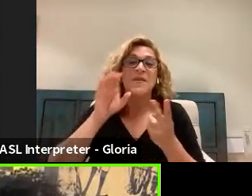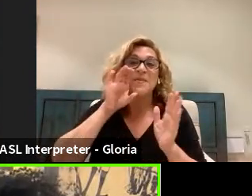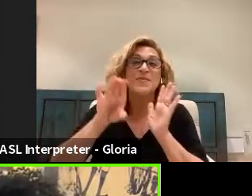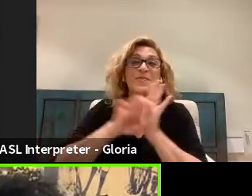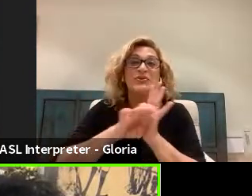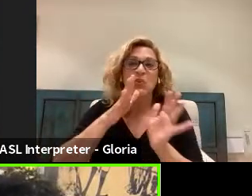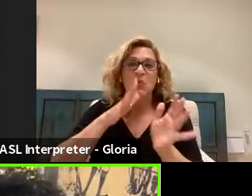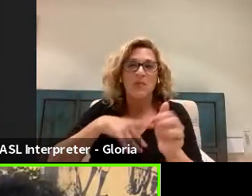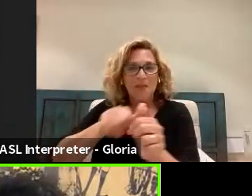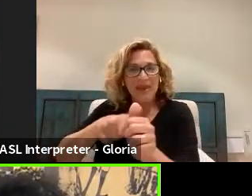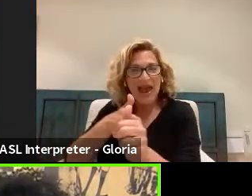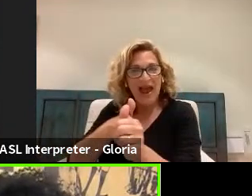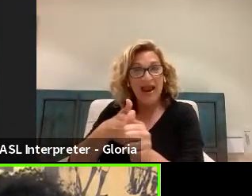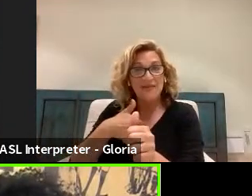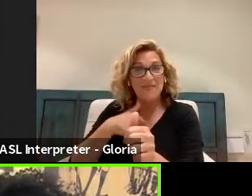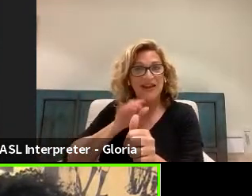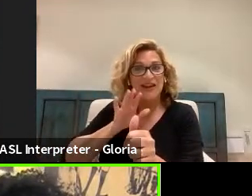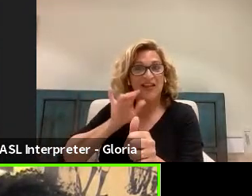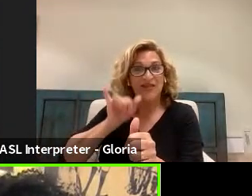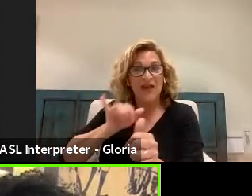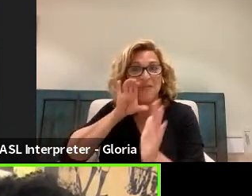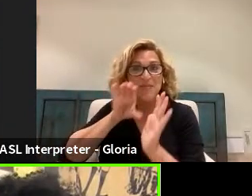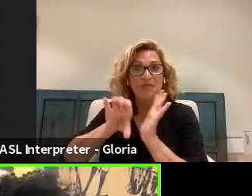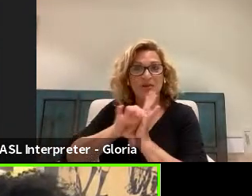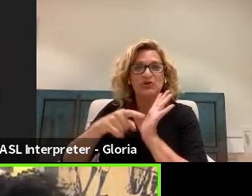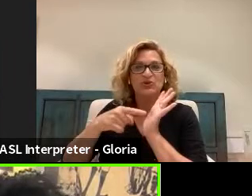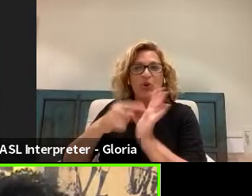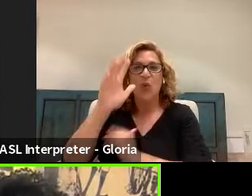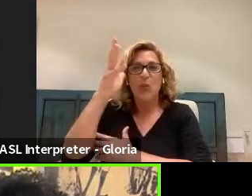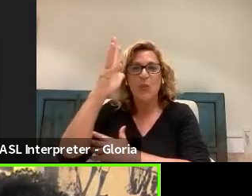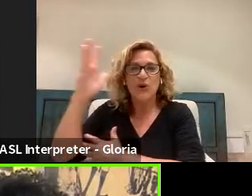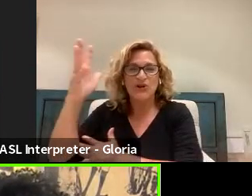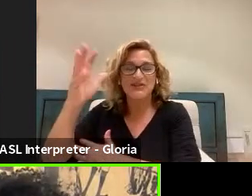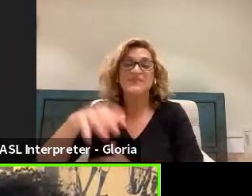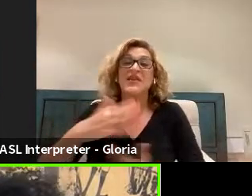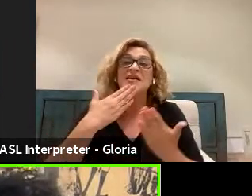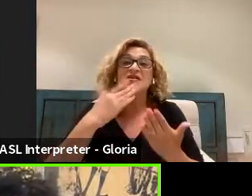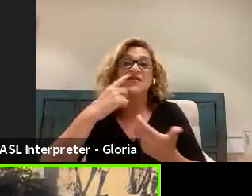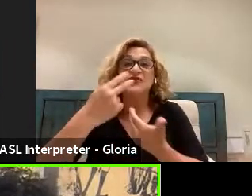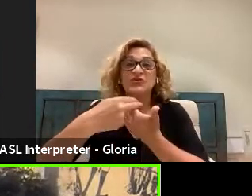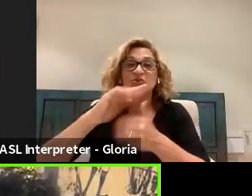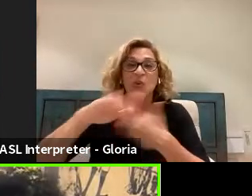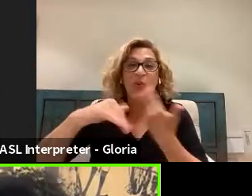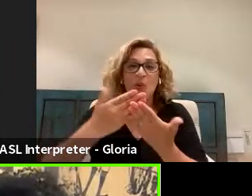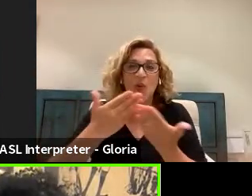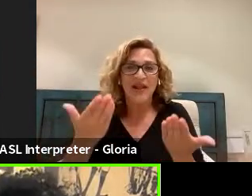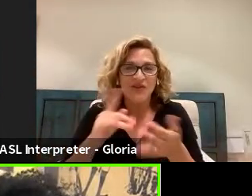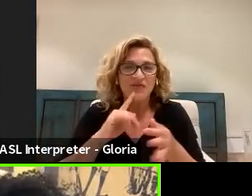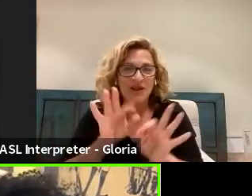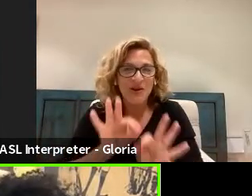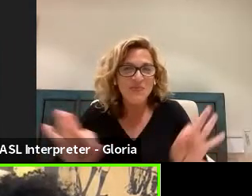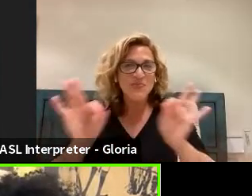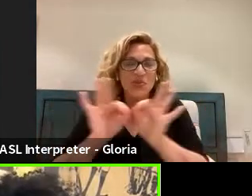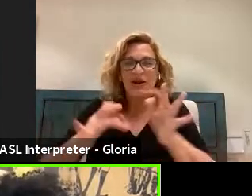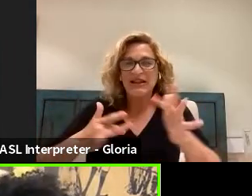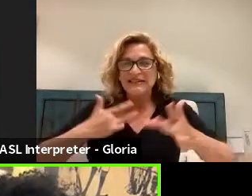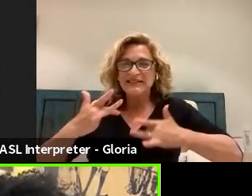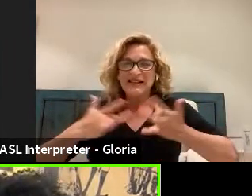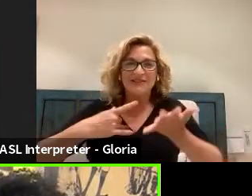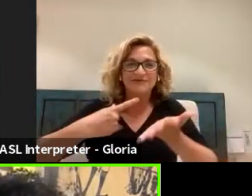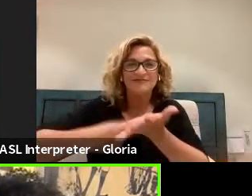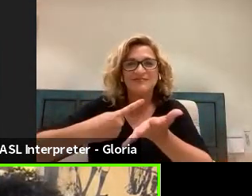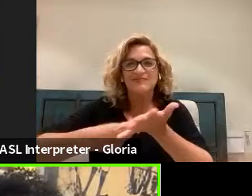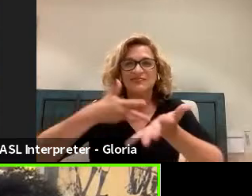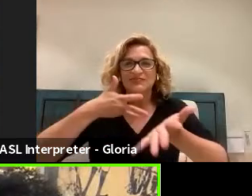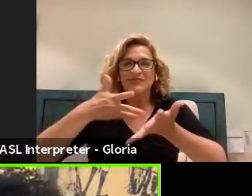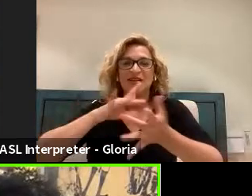me in the woods. Thank you to all of you who've joined for today's important and exciting conversation on